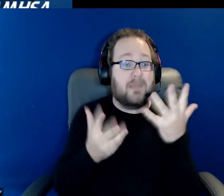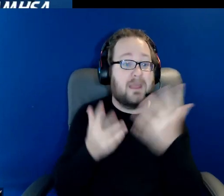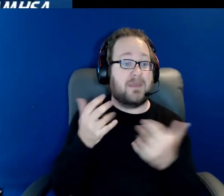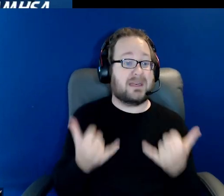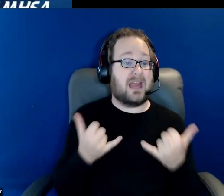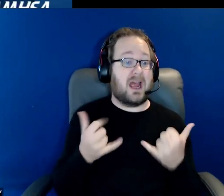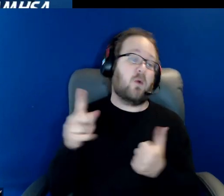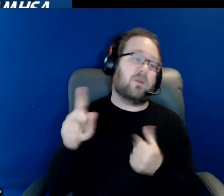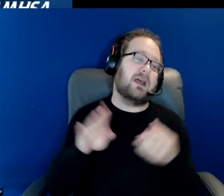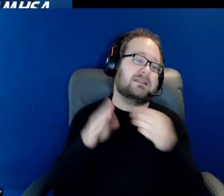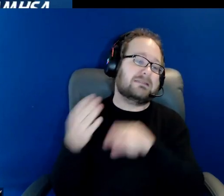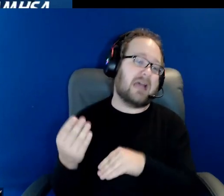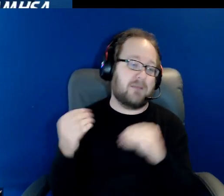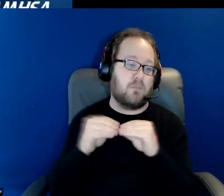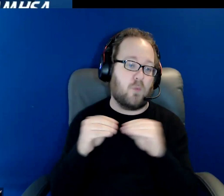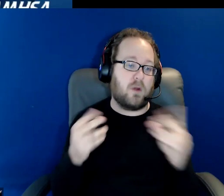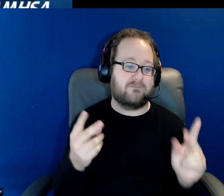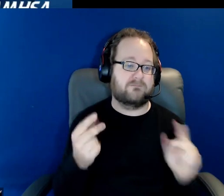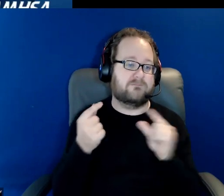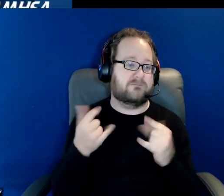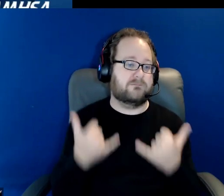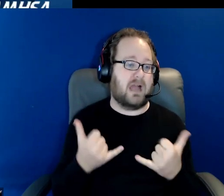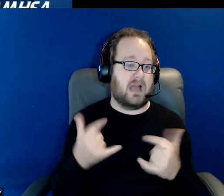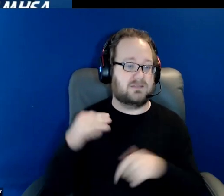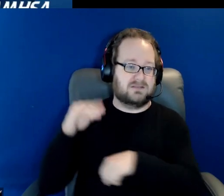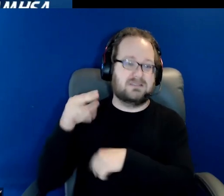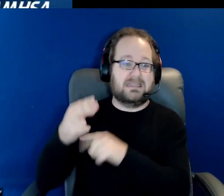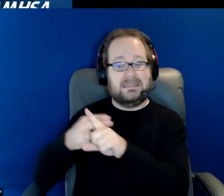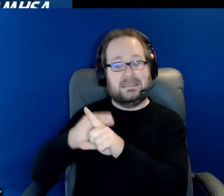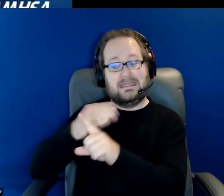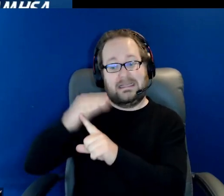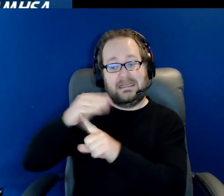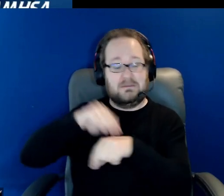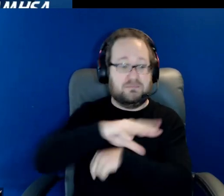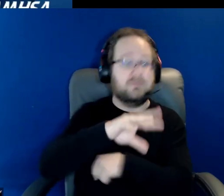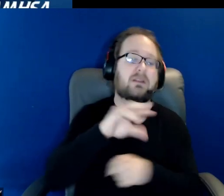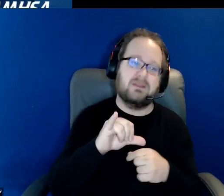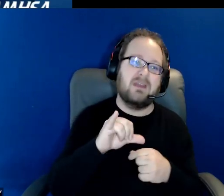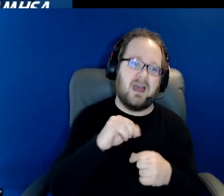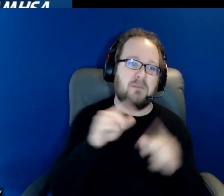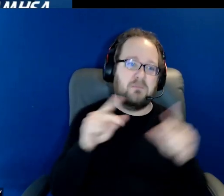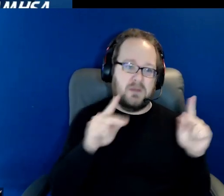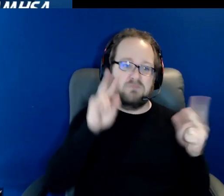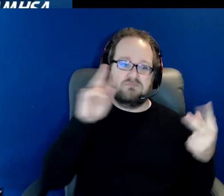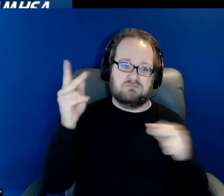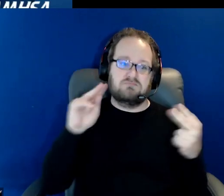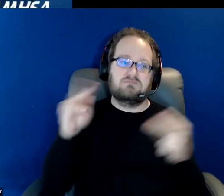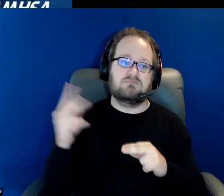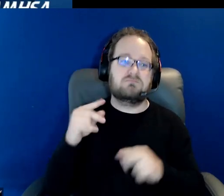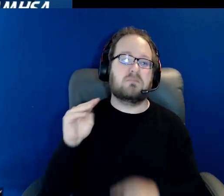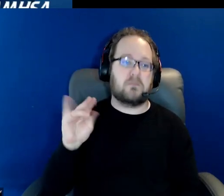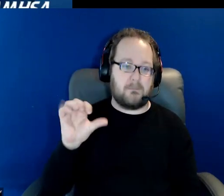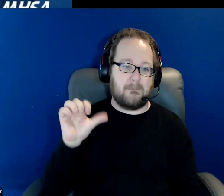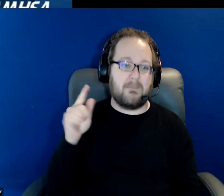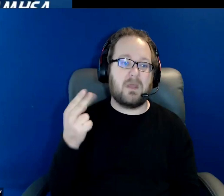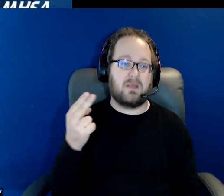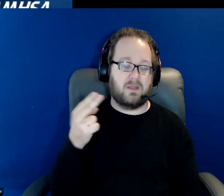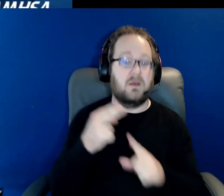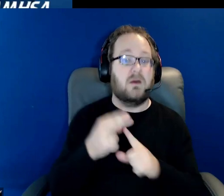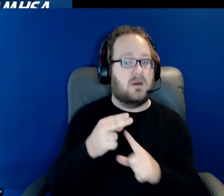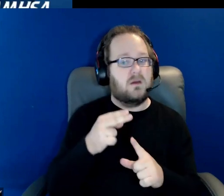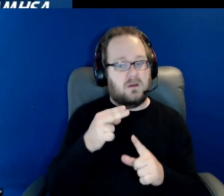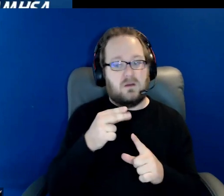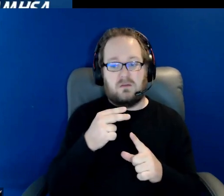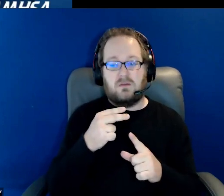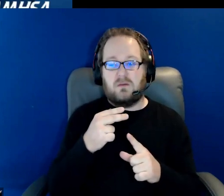the types of myths that can occur in extreme heat. We really need to counter that. We need to counter some of the ideas